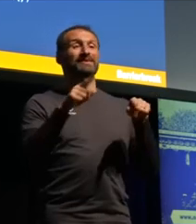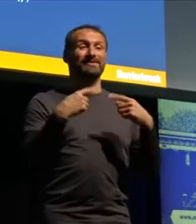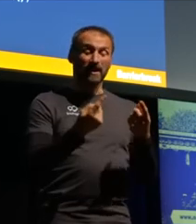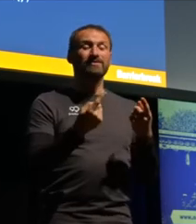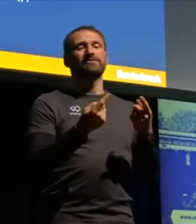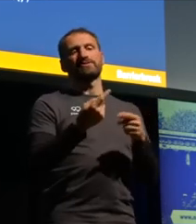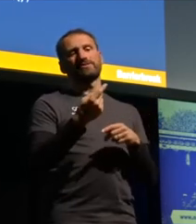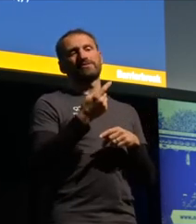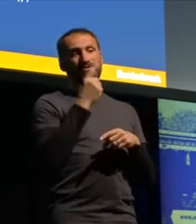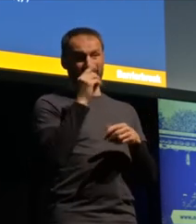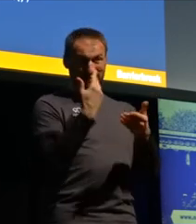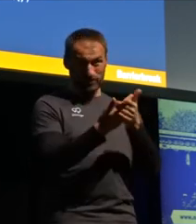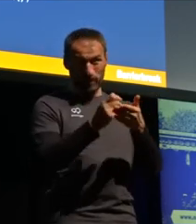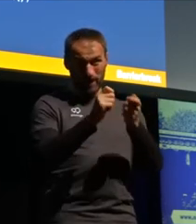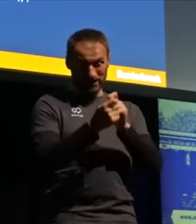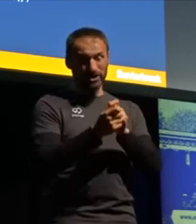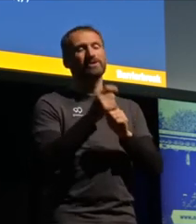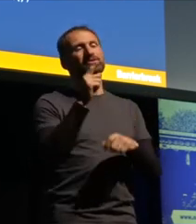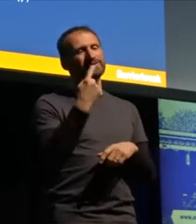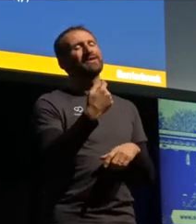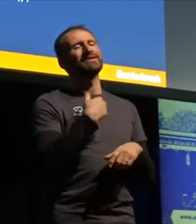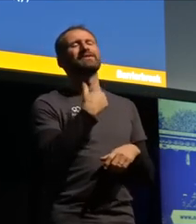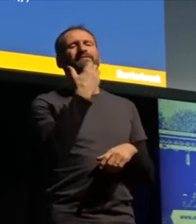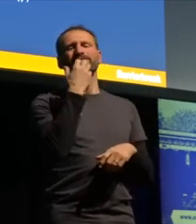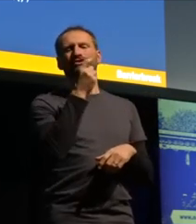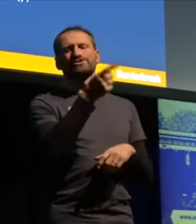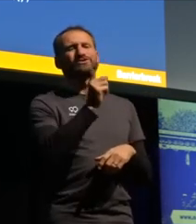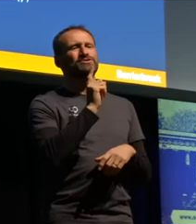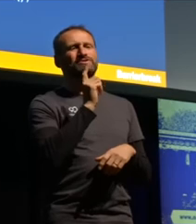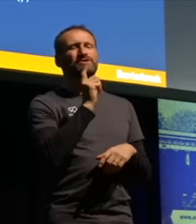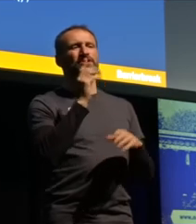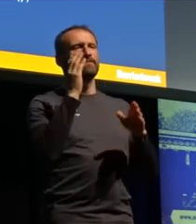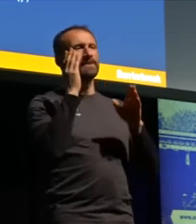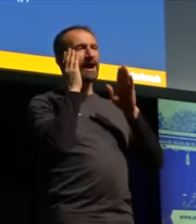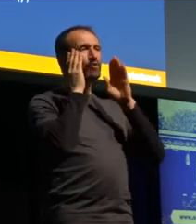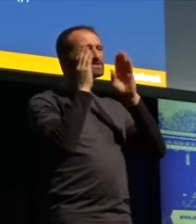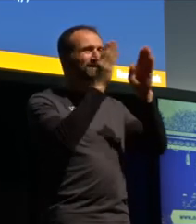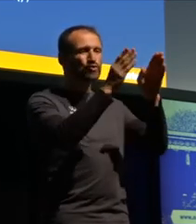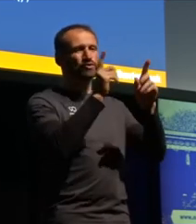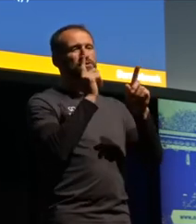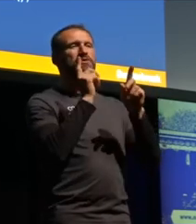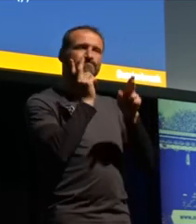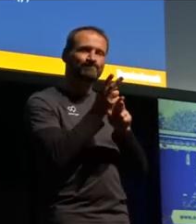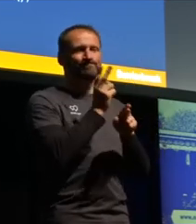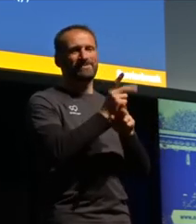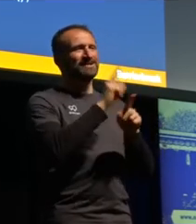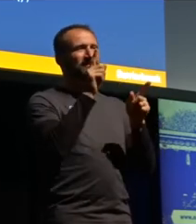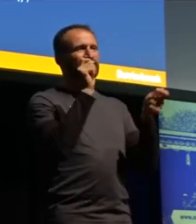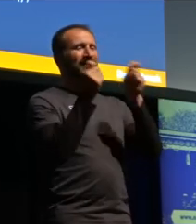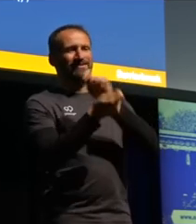what I want is that it should not change orientation, because you're moving around your head,